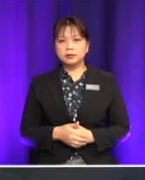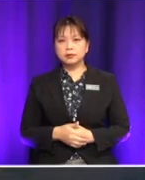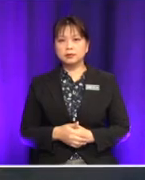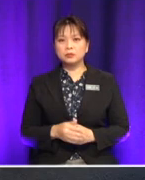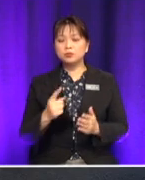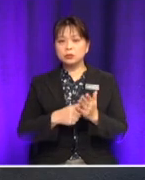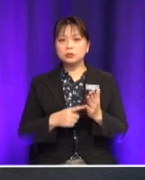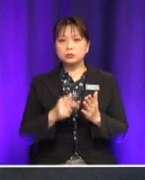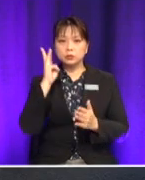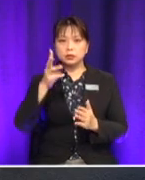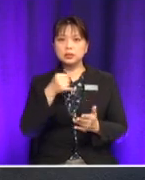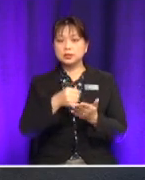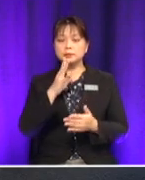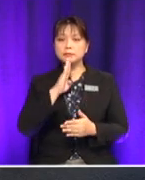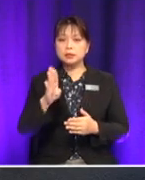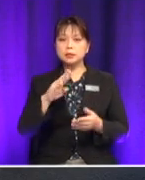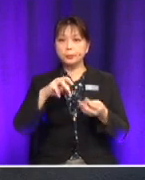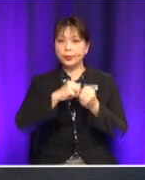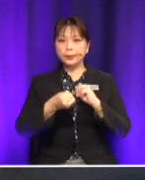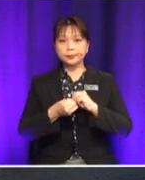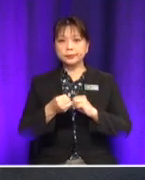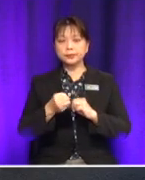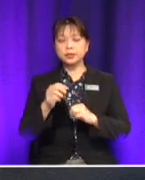problem? I hope not.